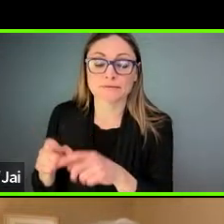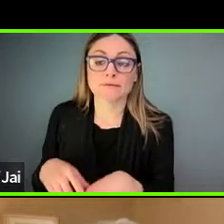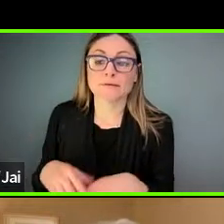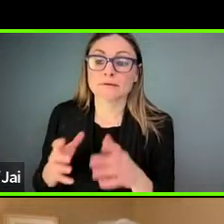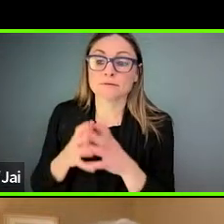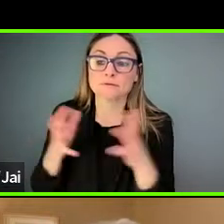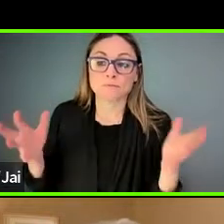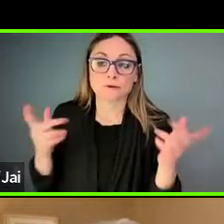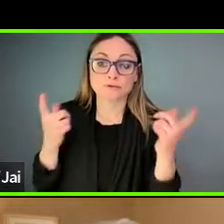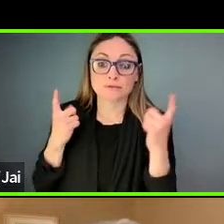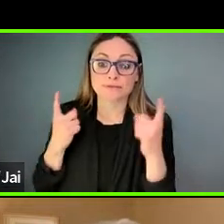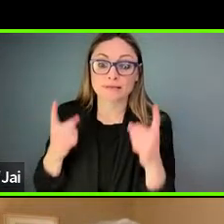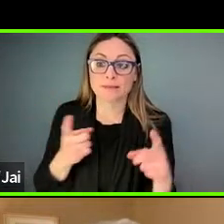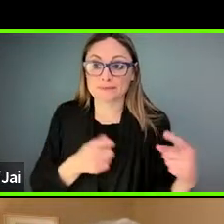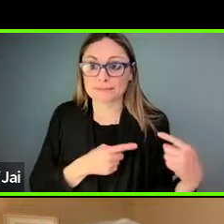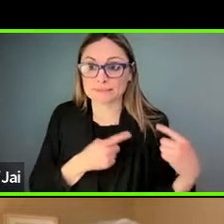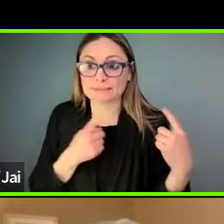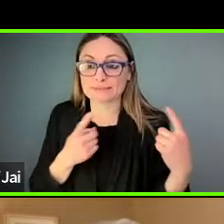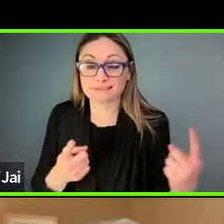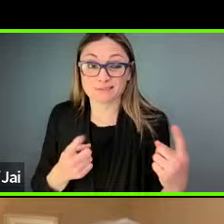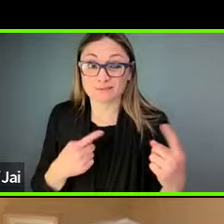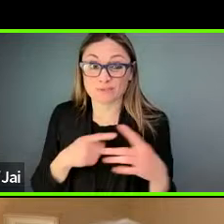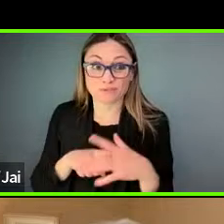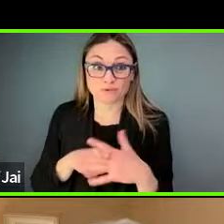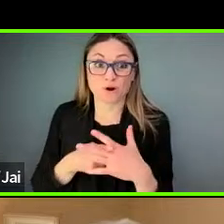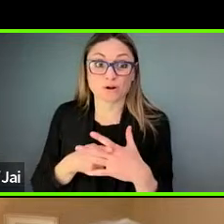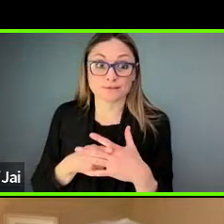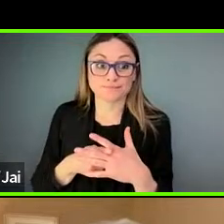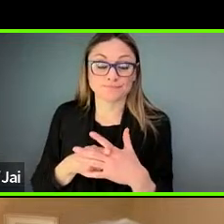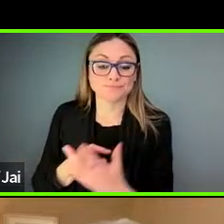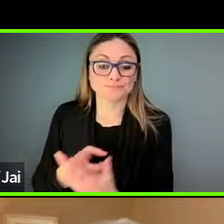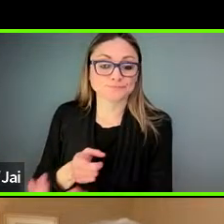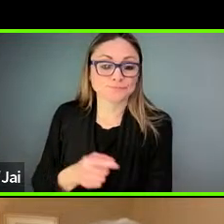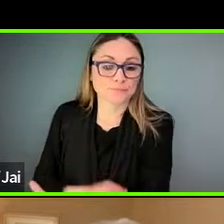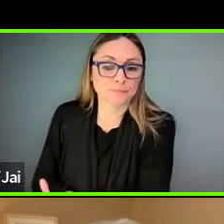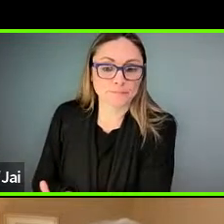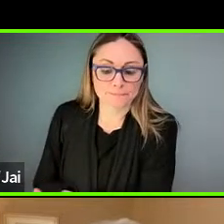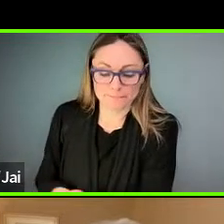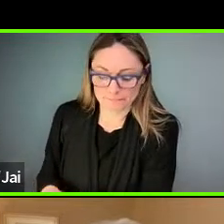since we started. It's